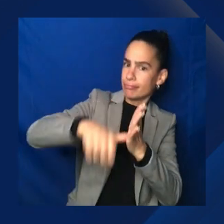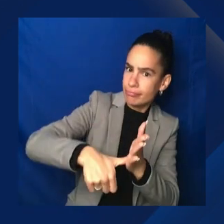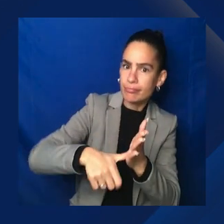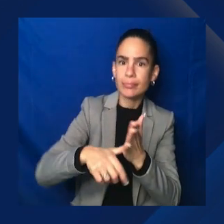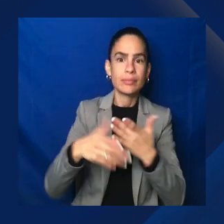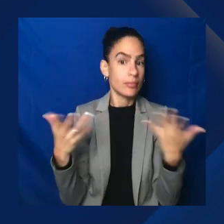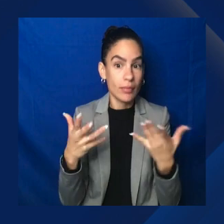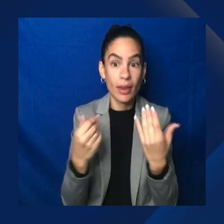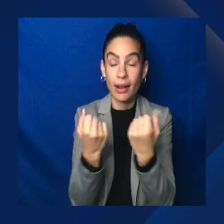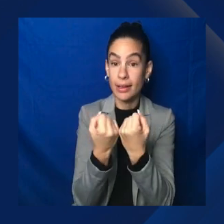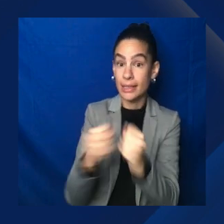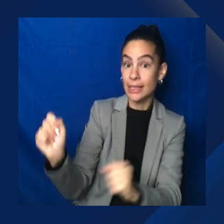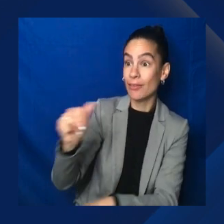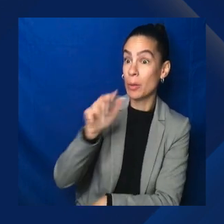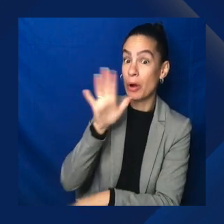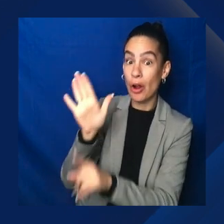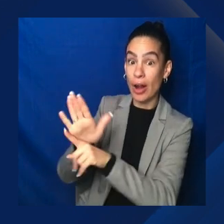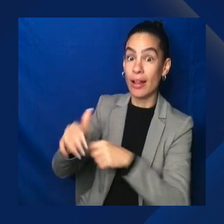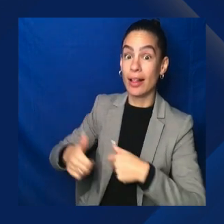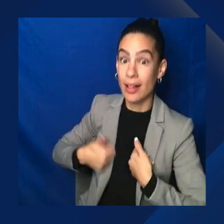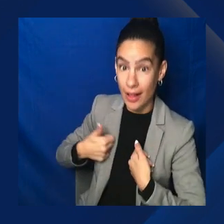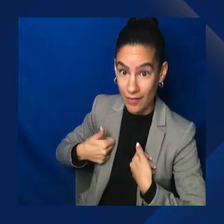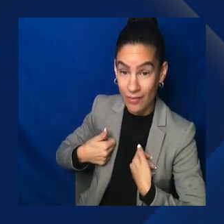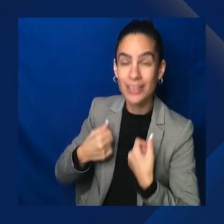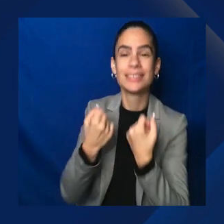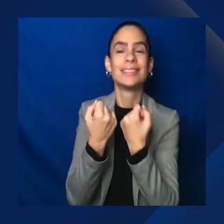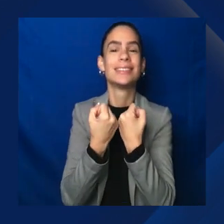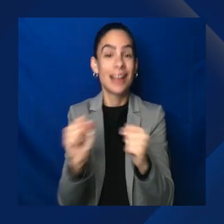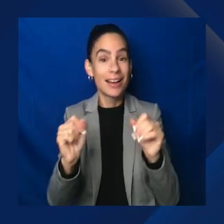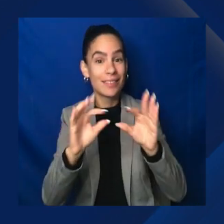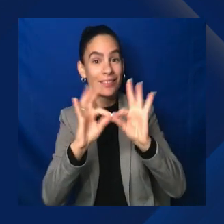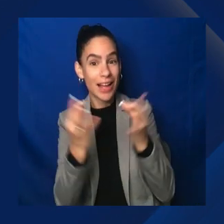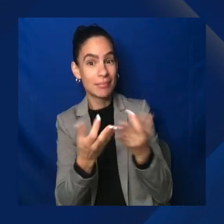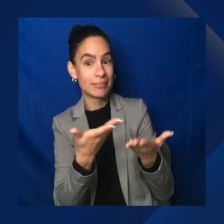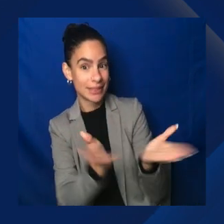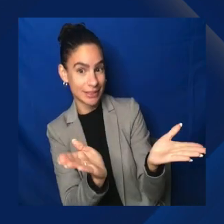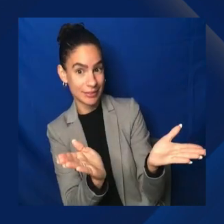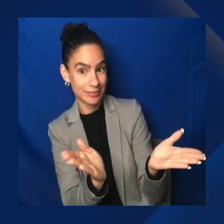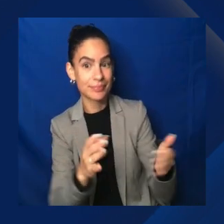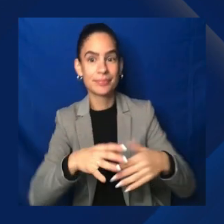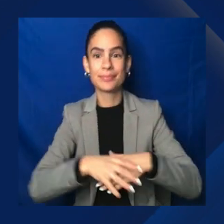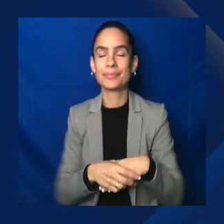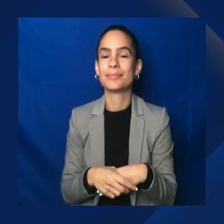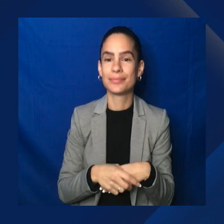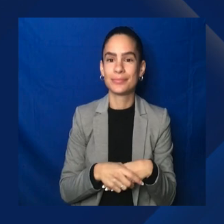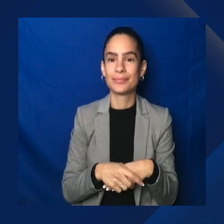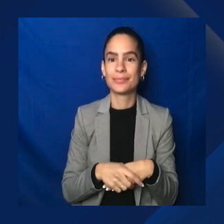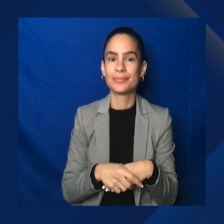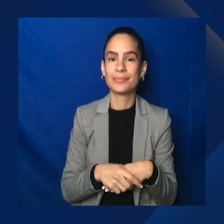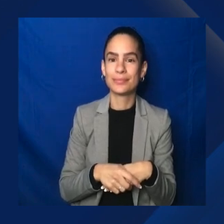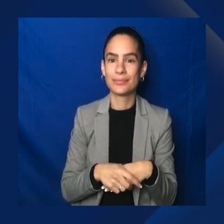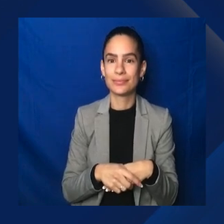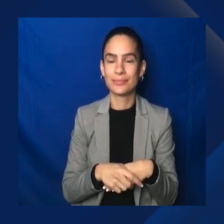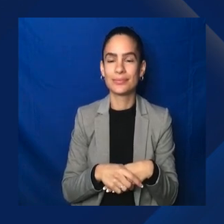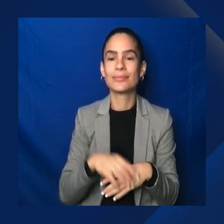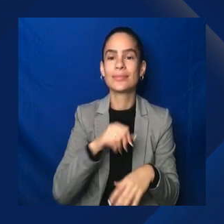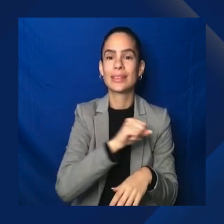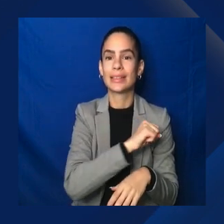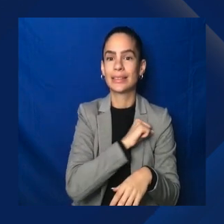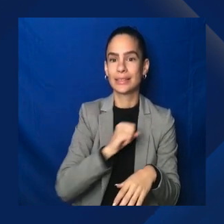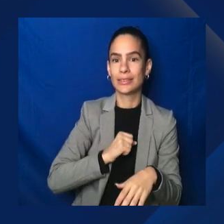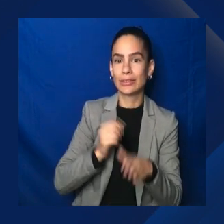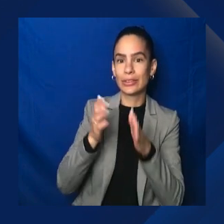you. Yeah. Senator Murray? Yeah, thank you. You know, you can't solve a problem if you aren't acknowledging it